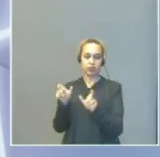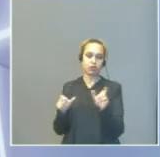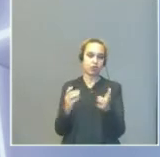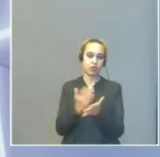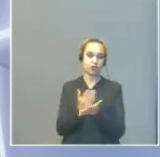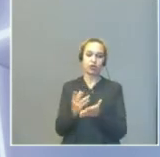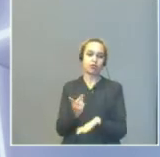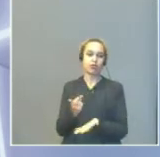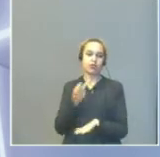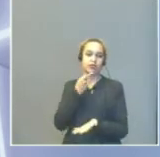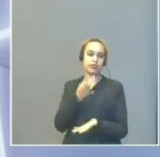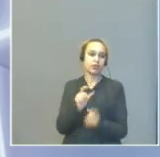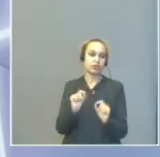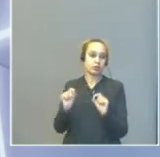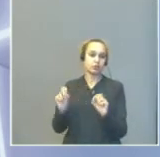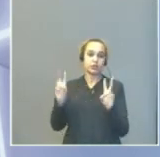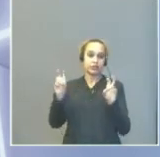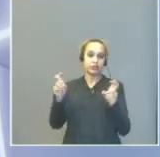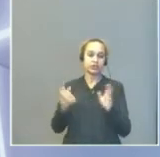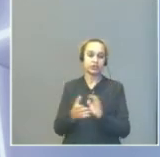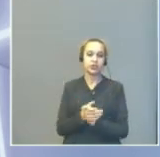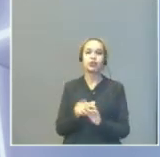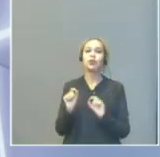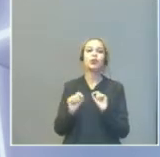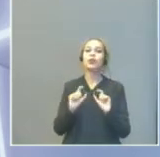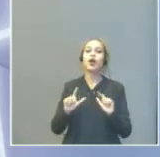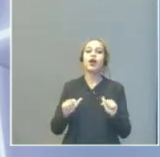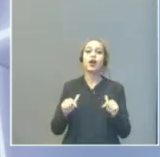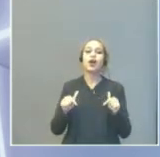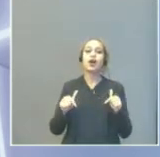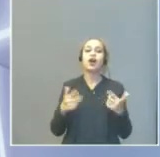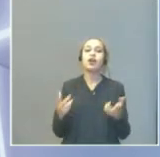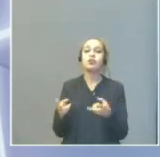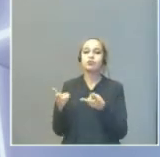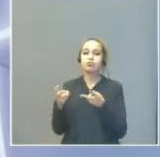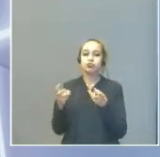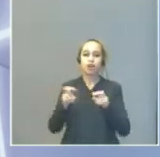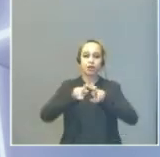want to do is to appreciate and notice differences, you know.